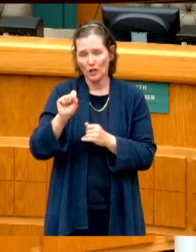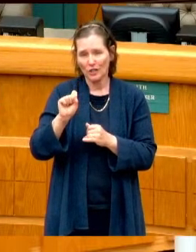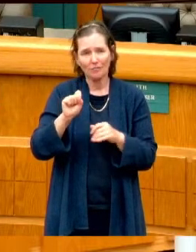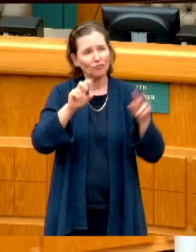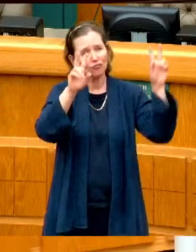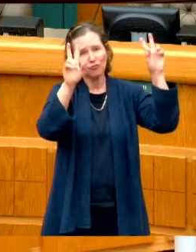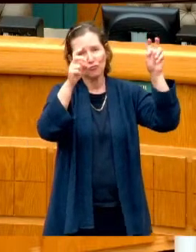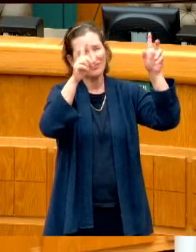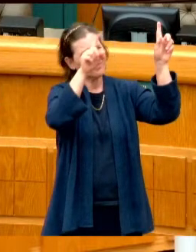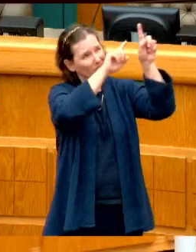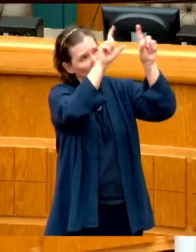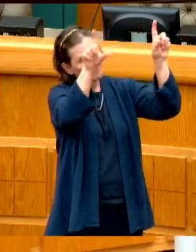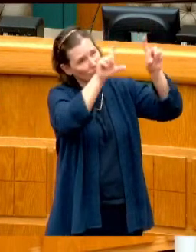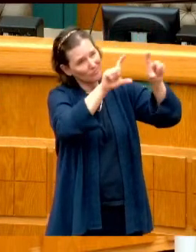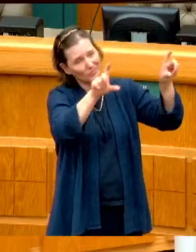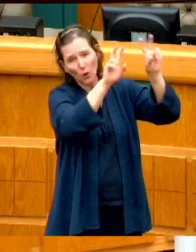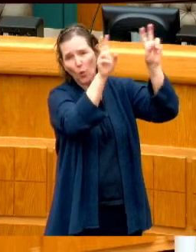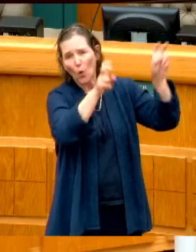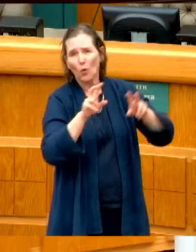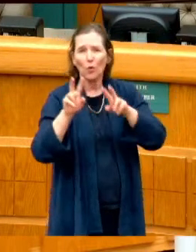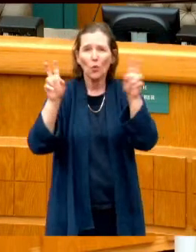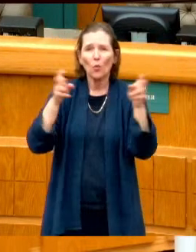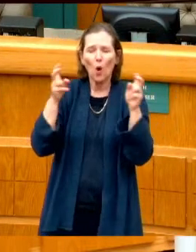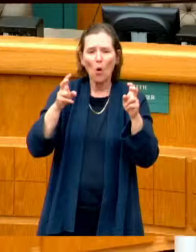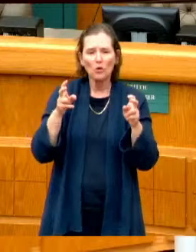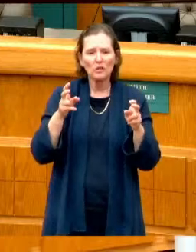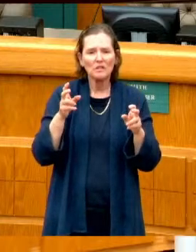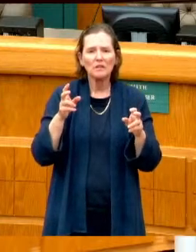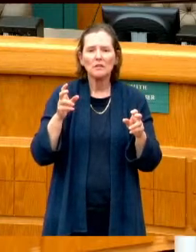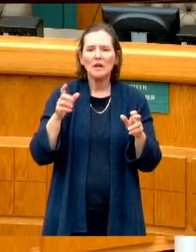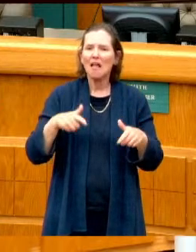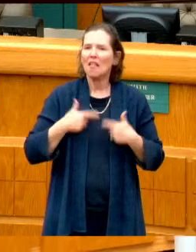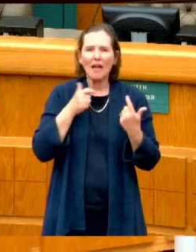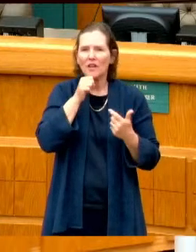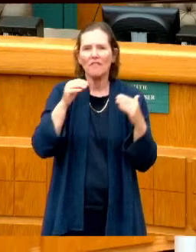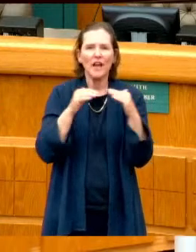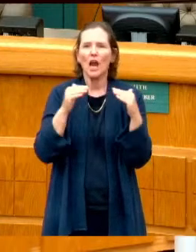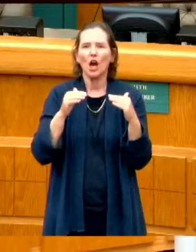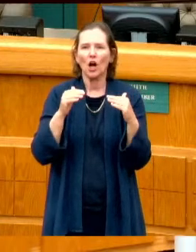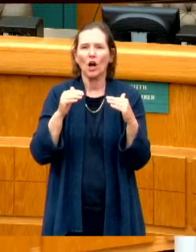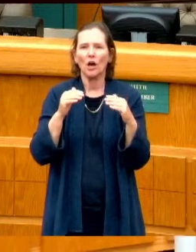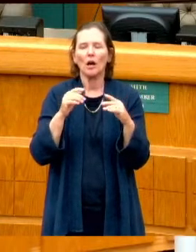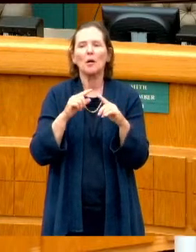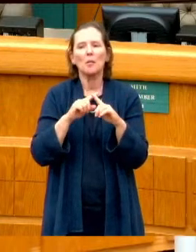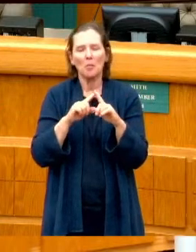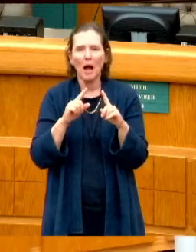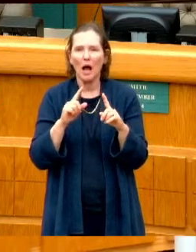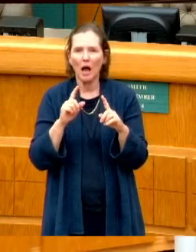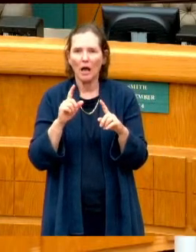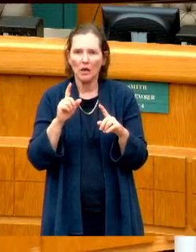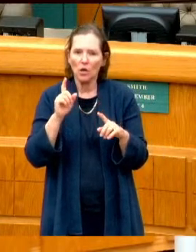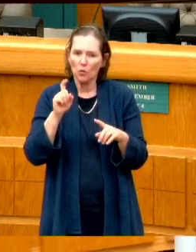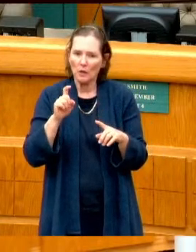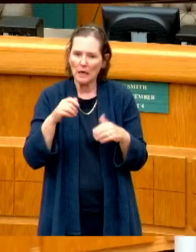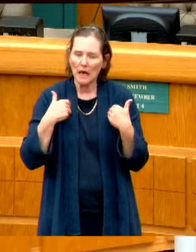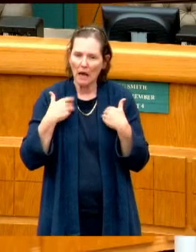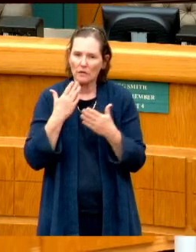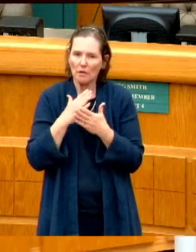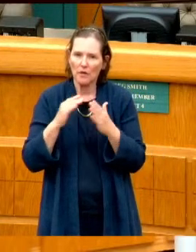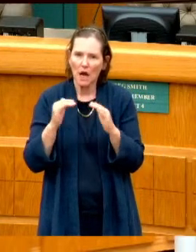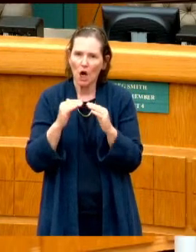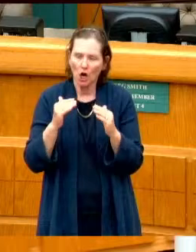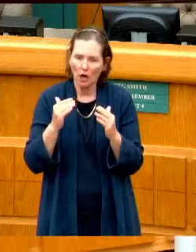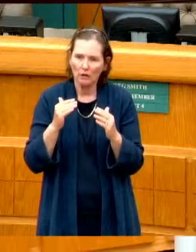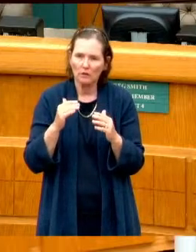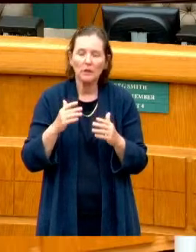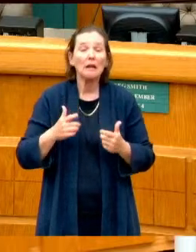be." Nothing about what's happened to us seems fair, does it? But the one thing I can assure you is that while